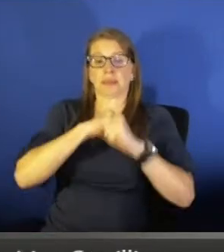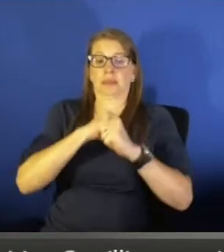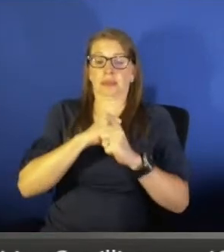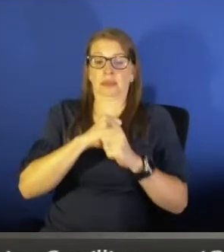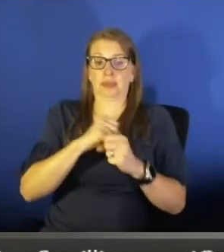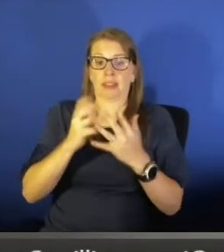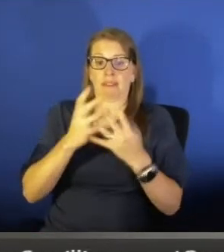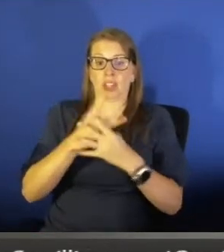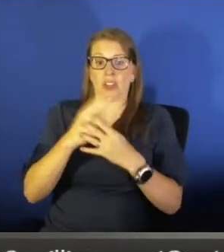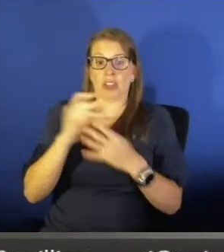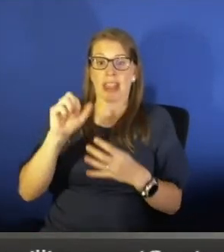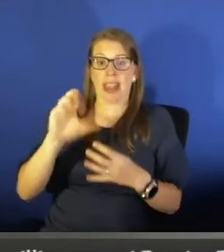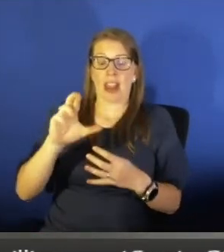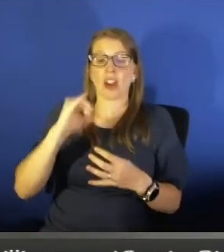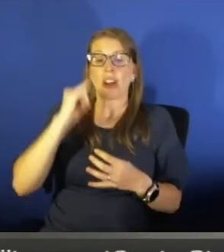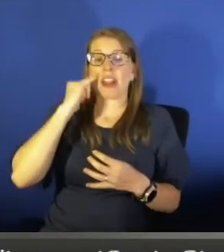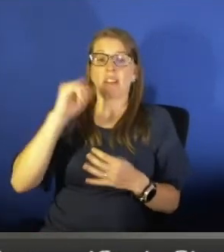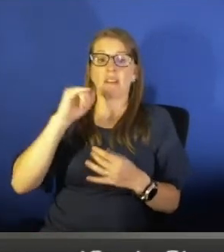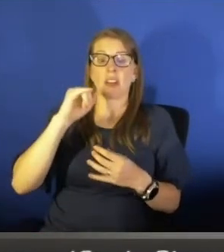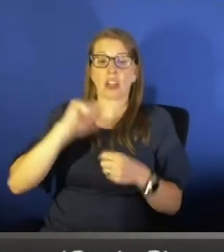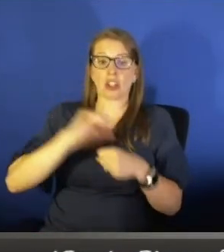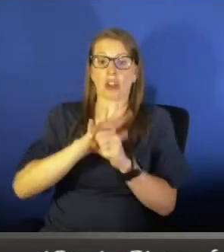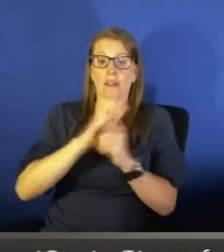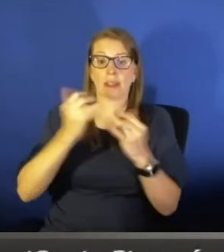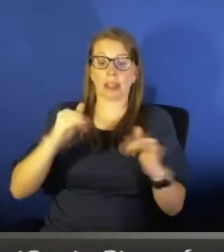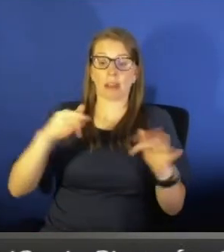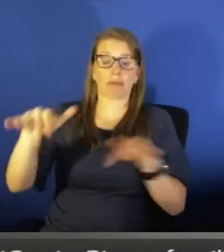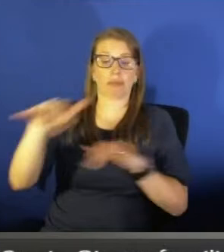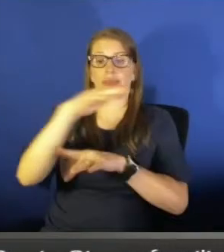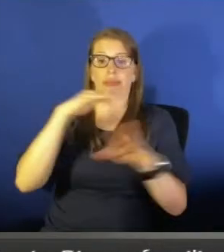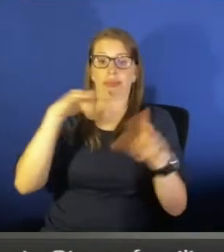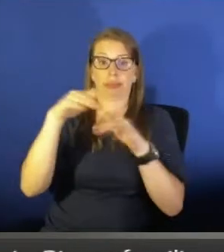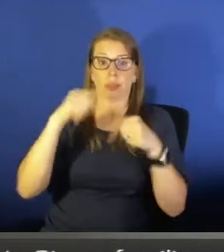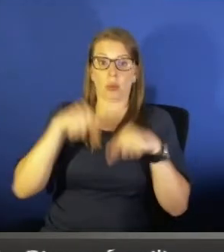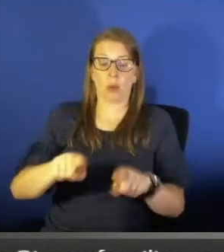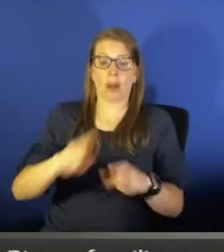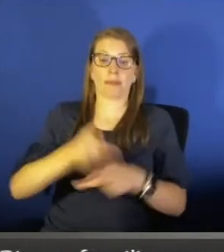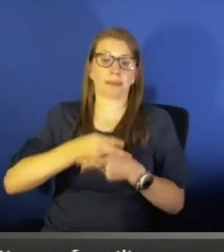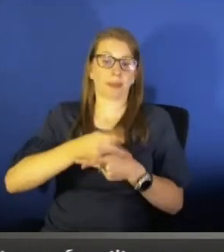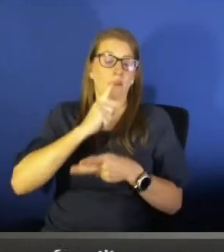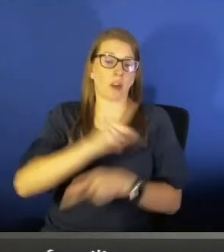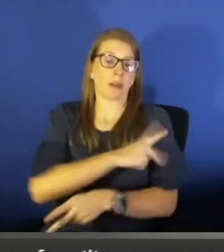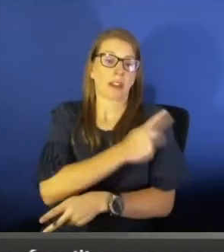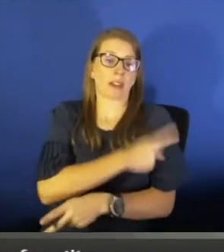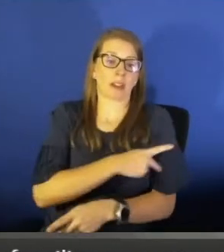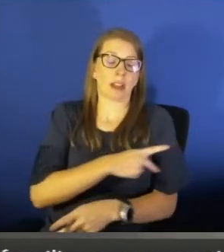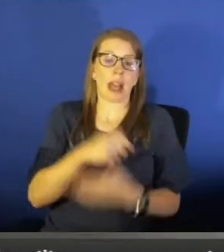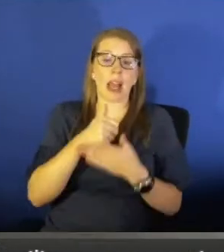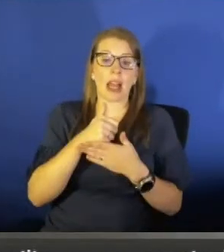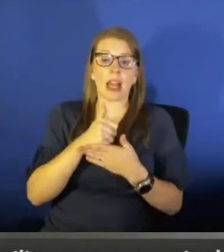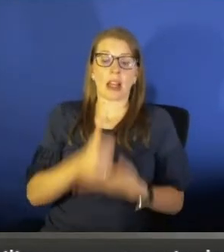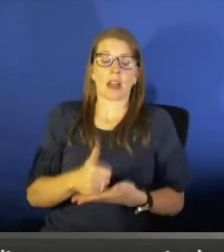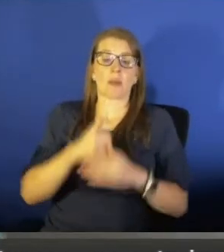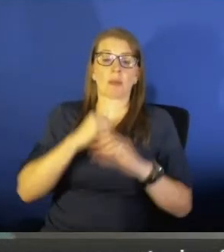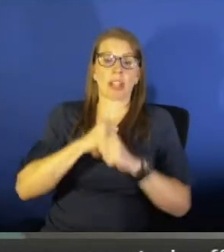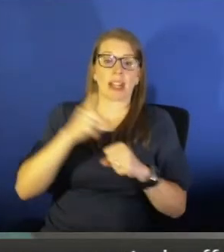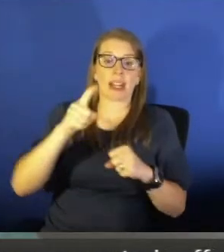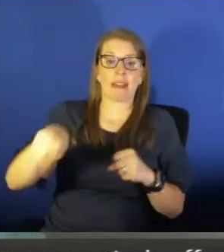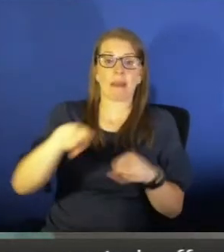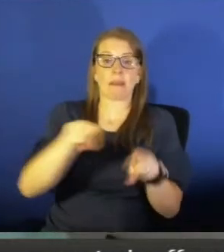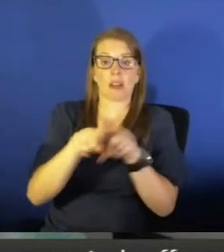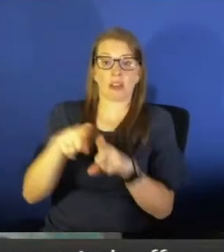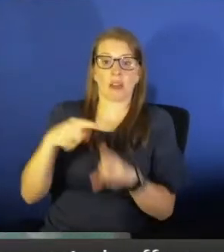COVID is in the air while we're caring for the patients, helps protect them and us. And then